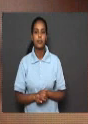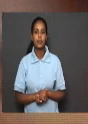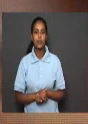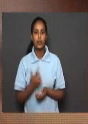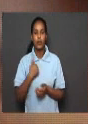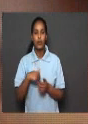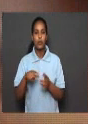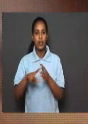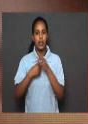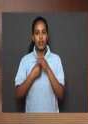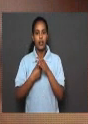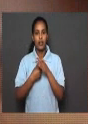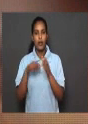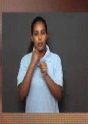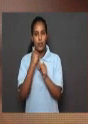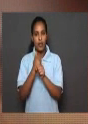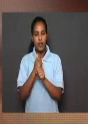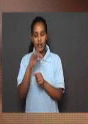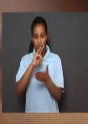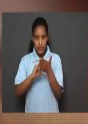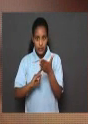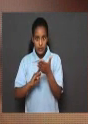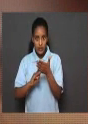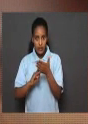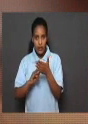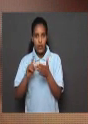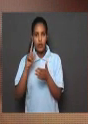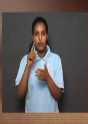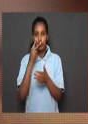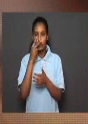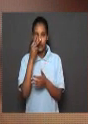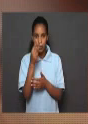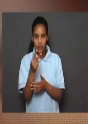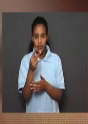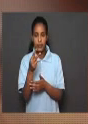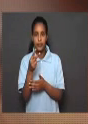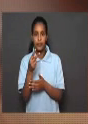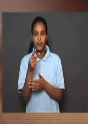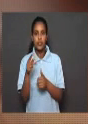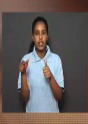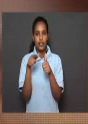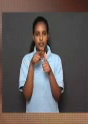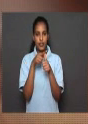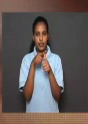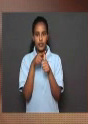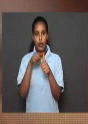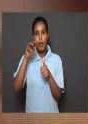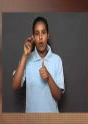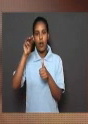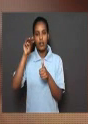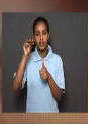We began by making a list, like the one you see here, of the initial